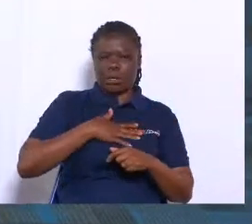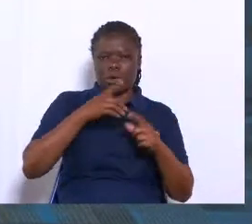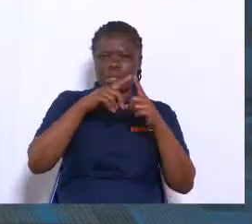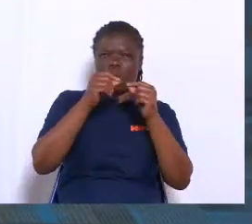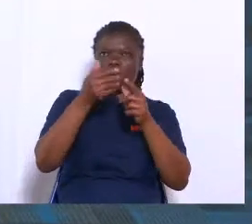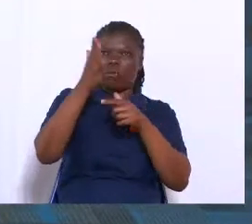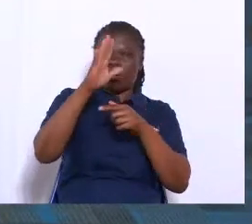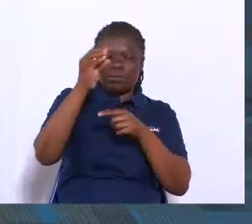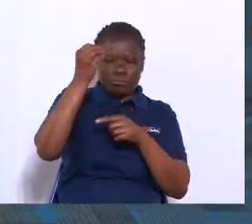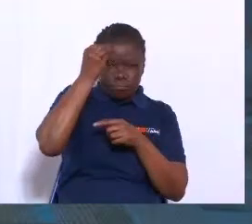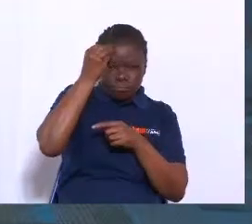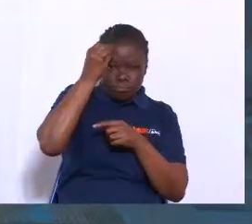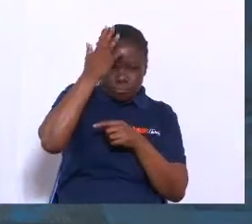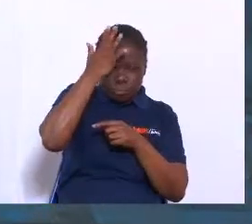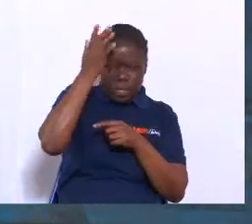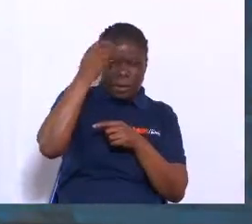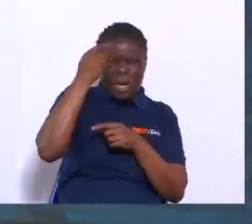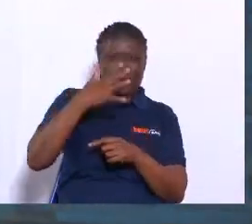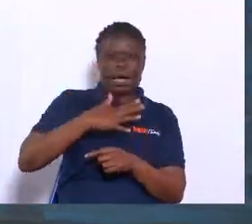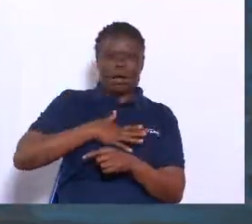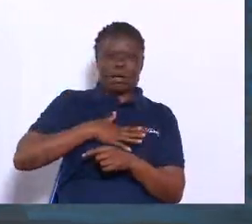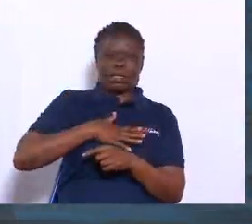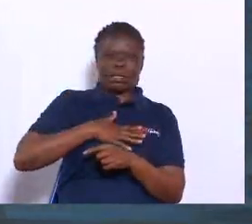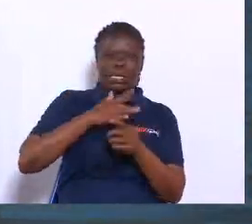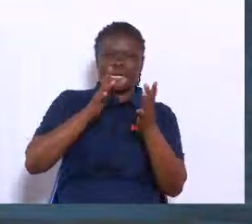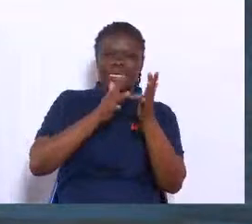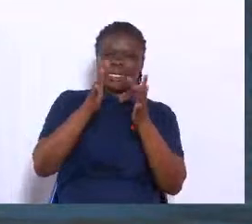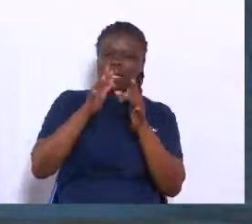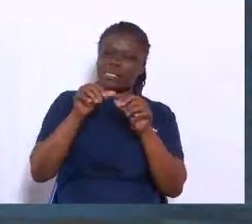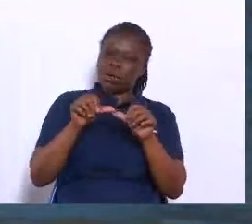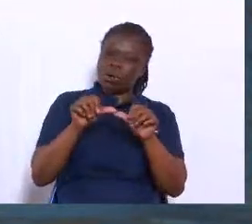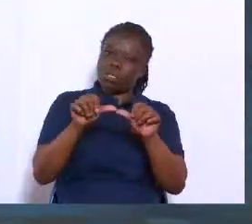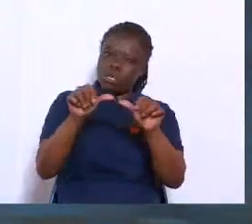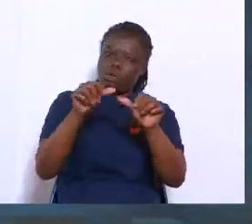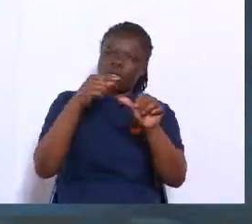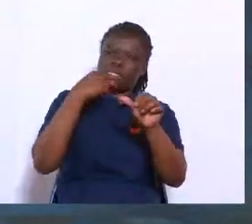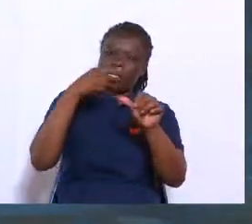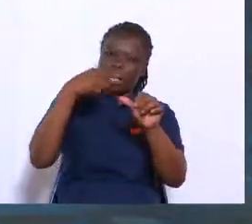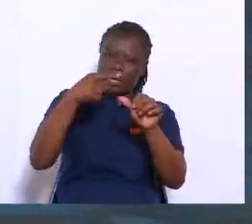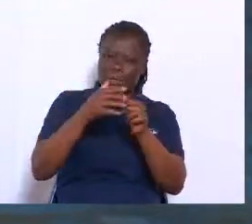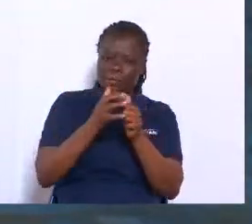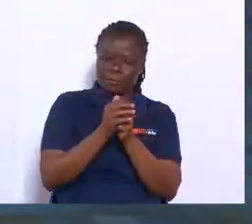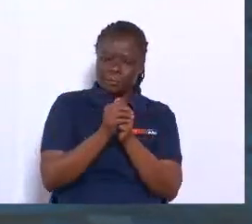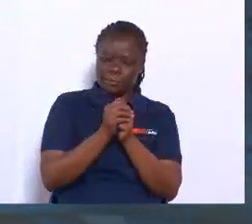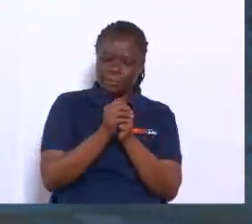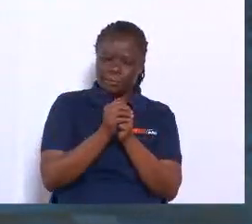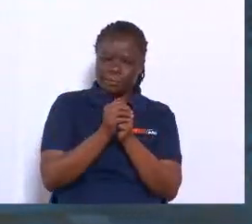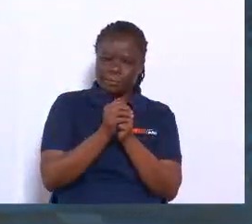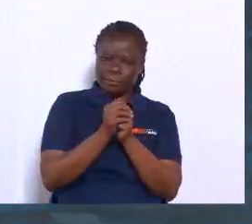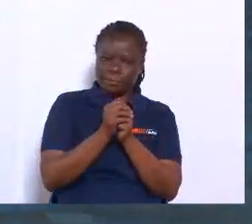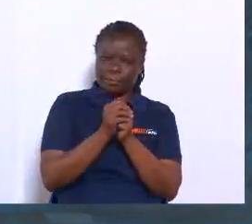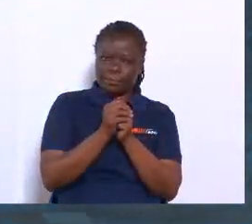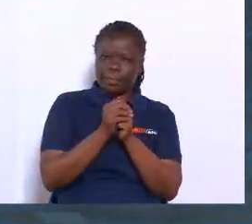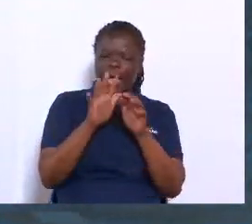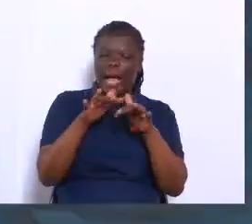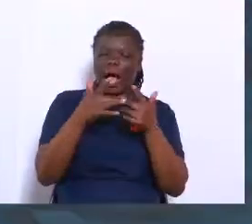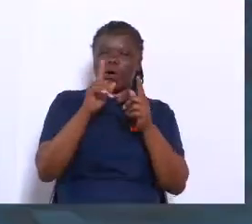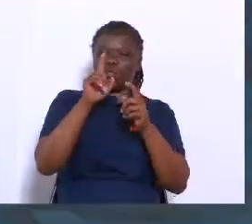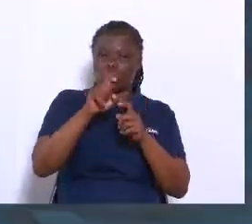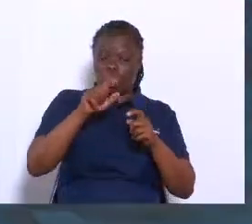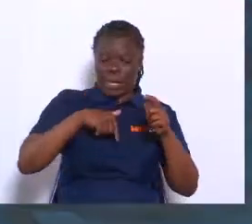our minds. But then Jesus goes on in this passage. How then shall we